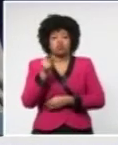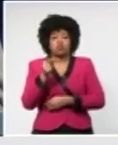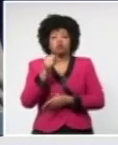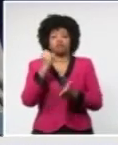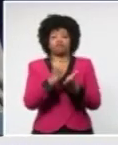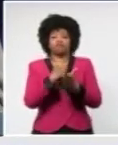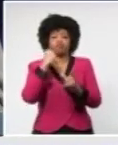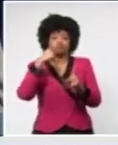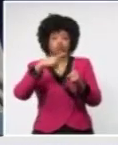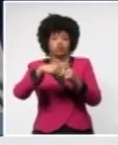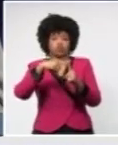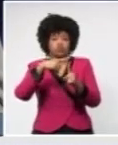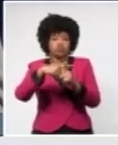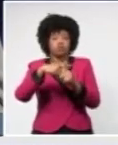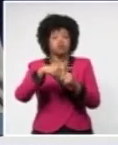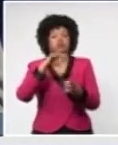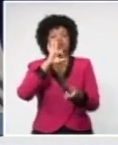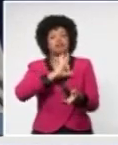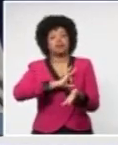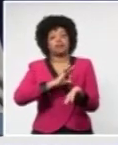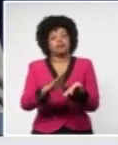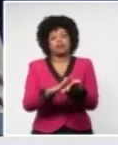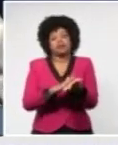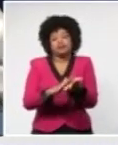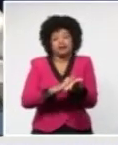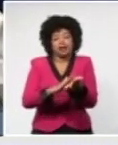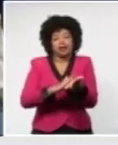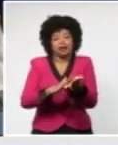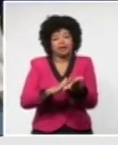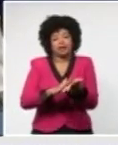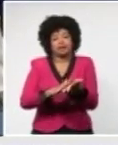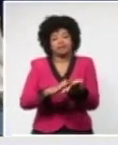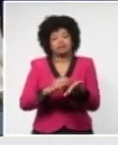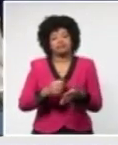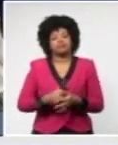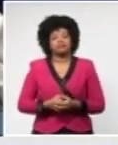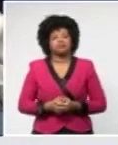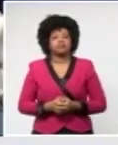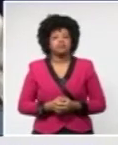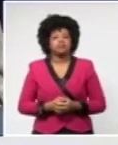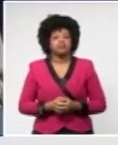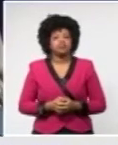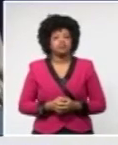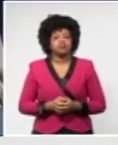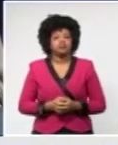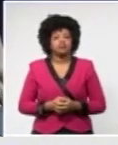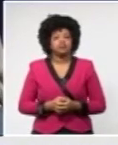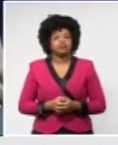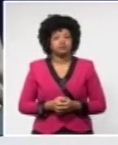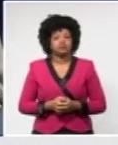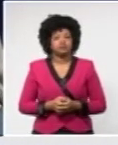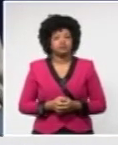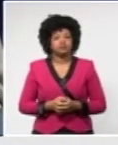last 15 days did not have symptoms at the moment of the test. This